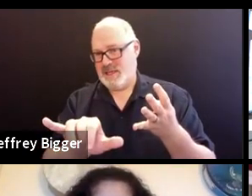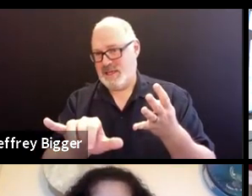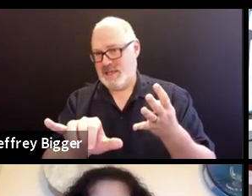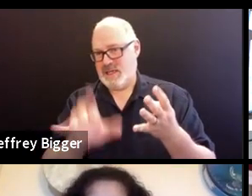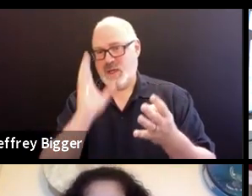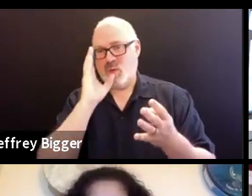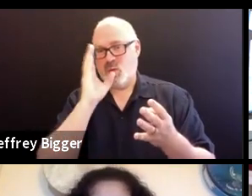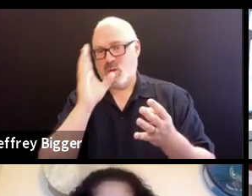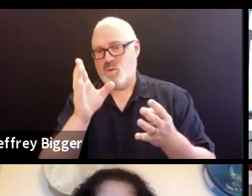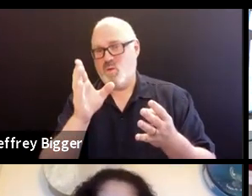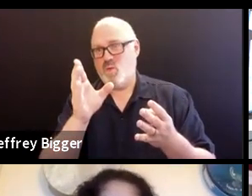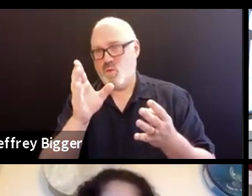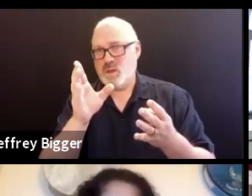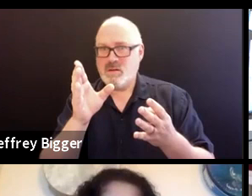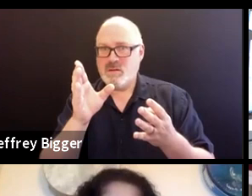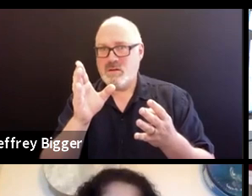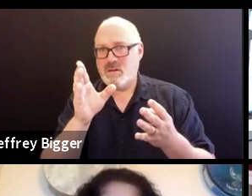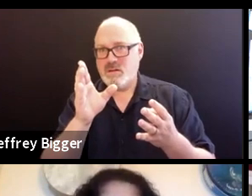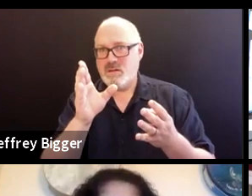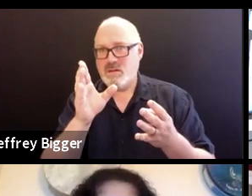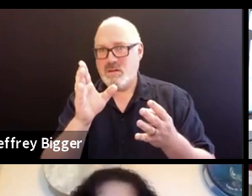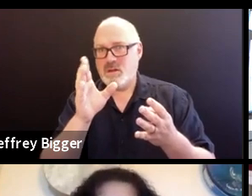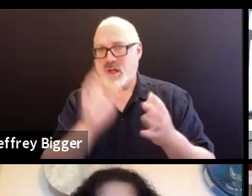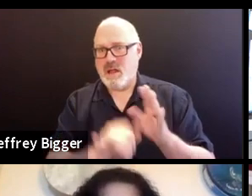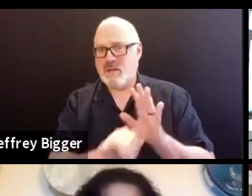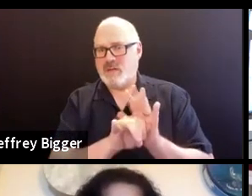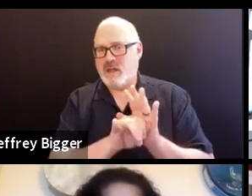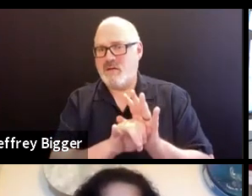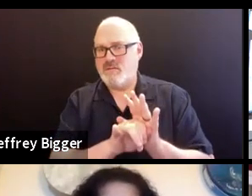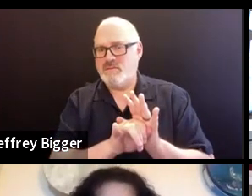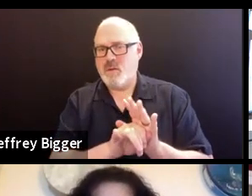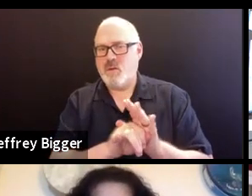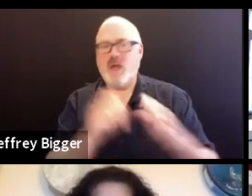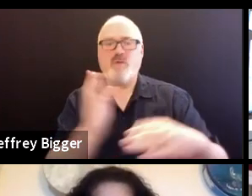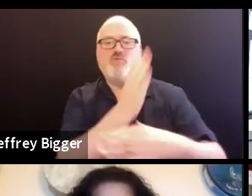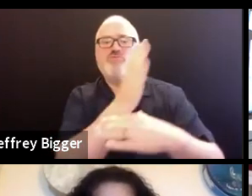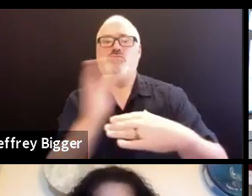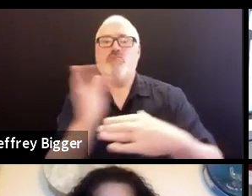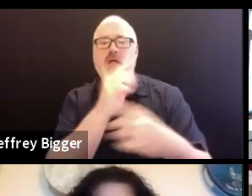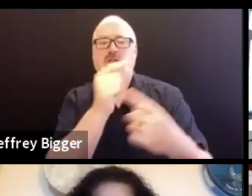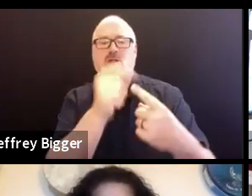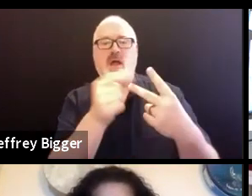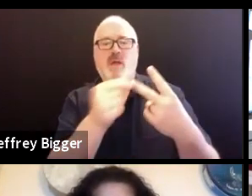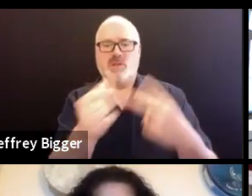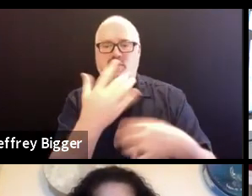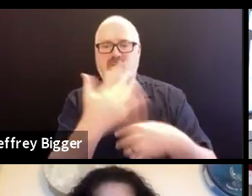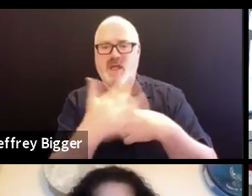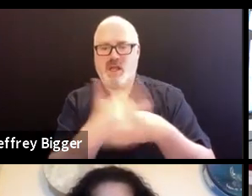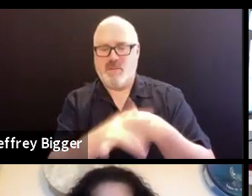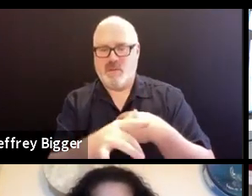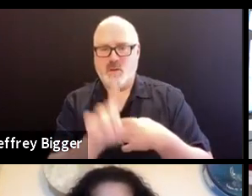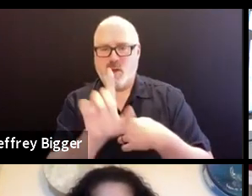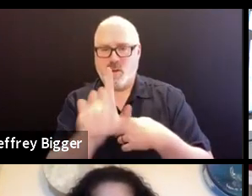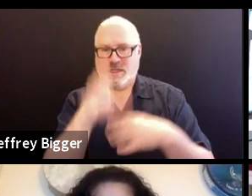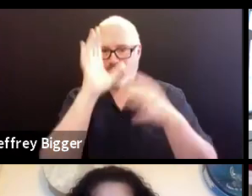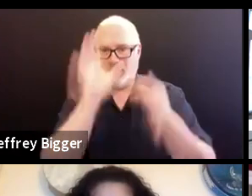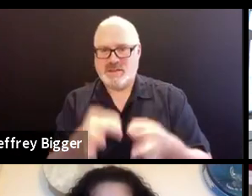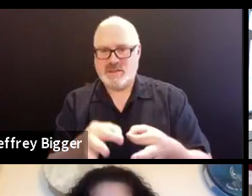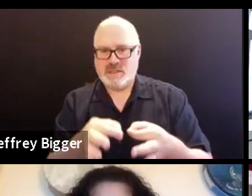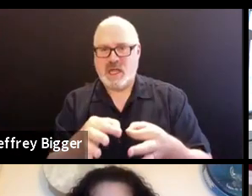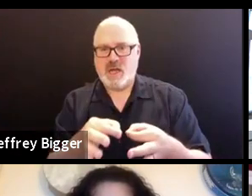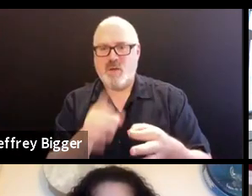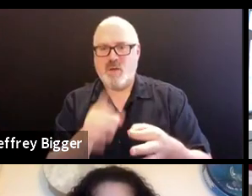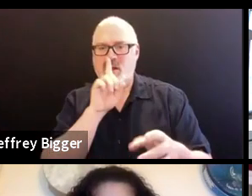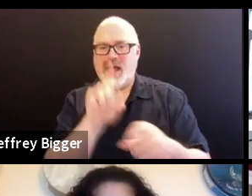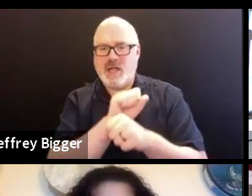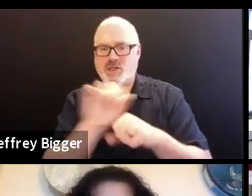we will be identifying, we'll have a range of options that we'll be needing to make decisions about what's going to be